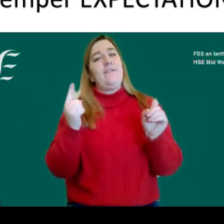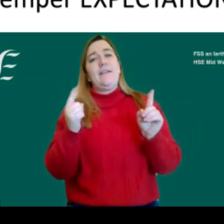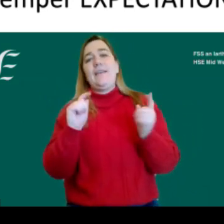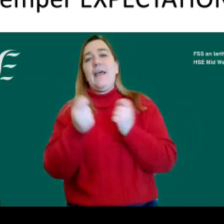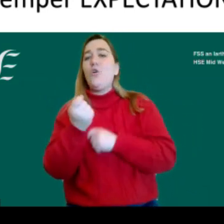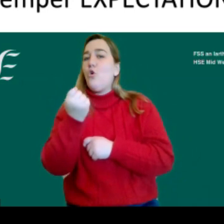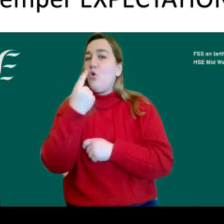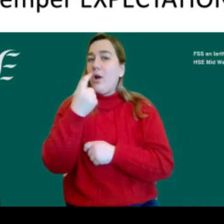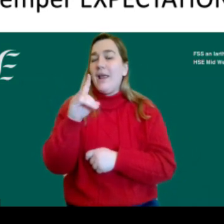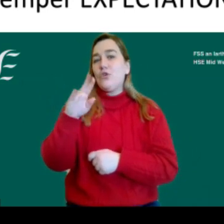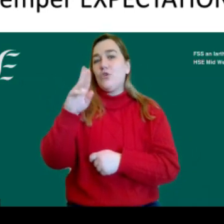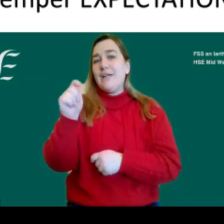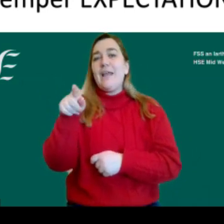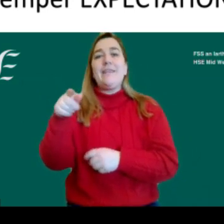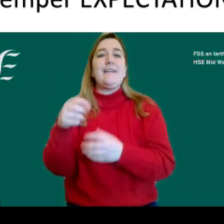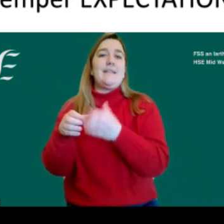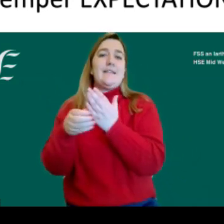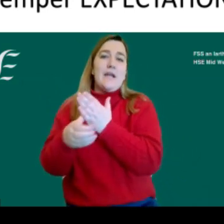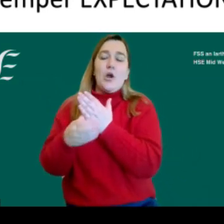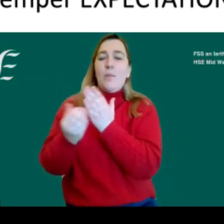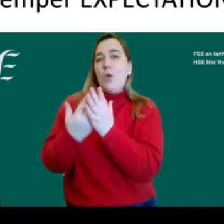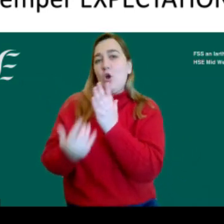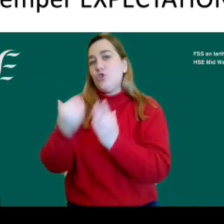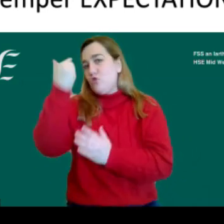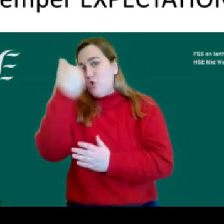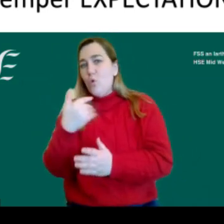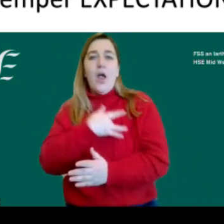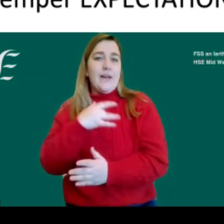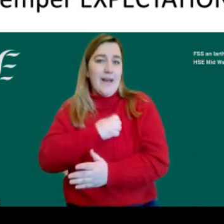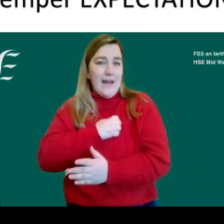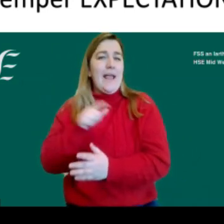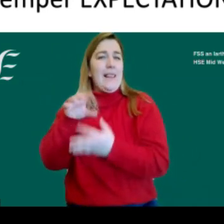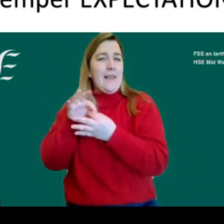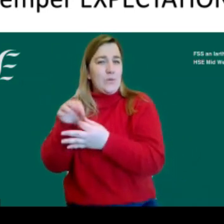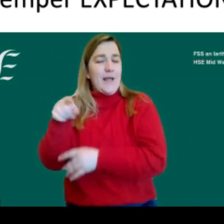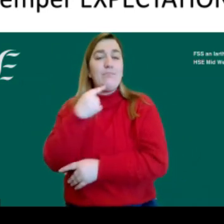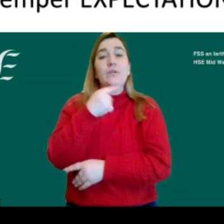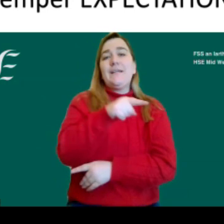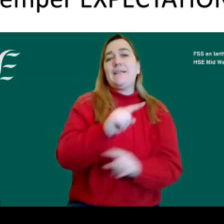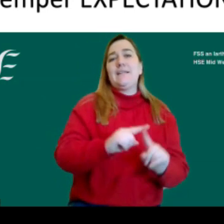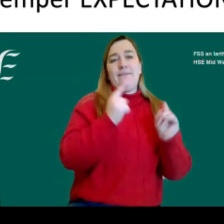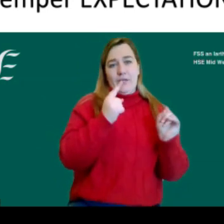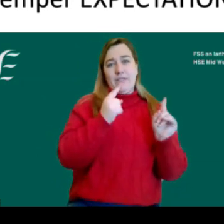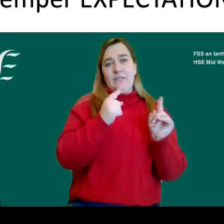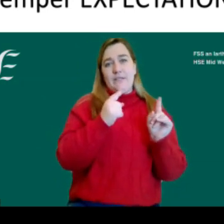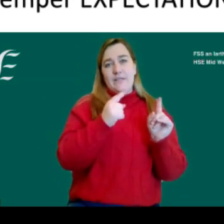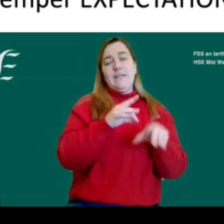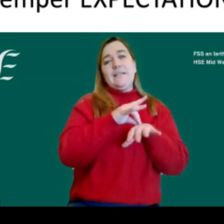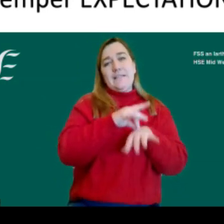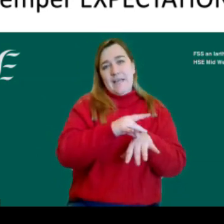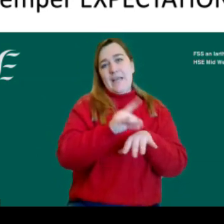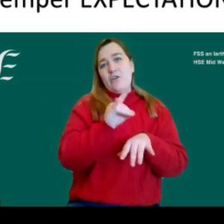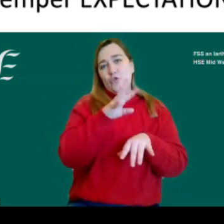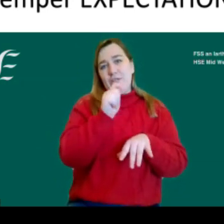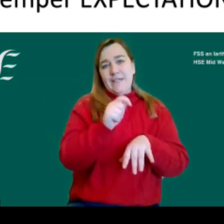risks. And there's lots of options that, some contraception, and in your 40s, you're often dealing with that